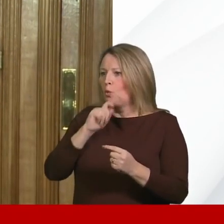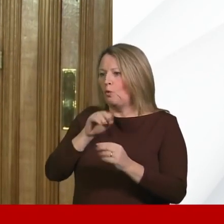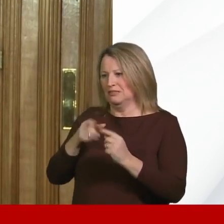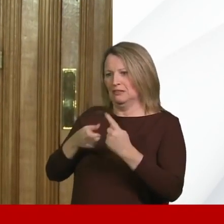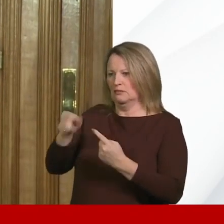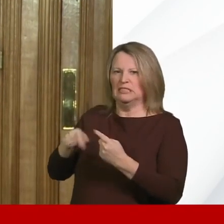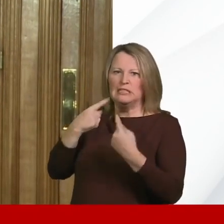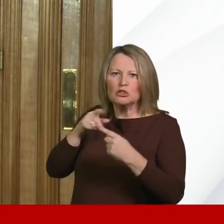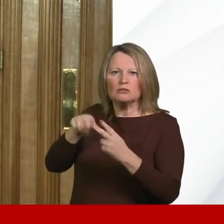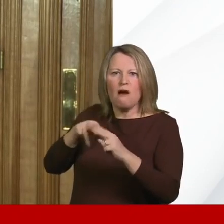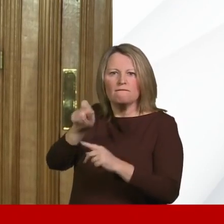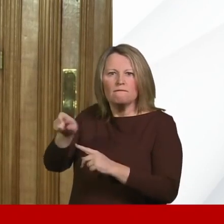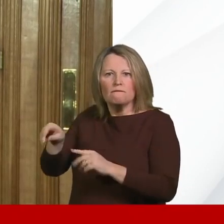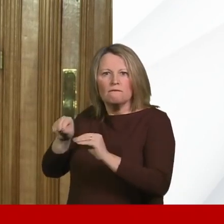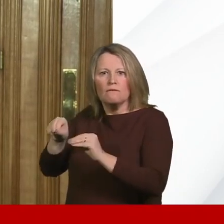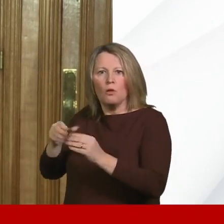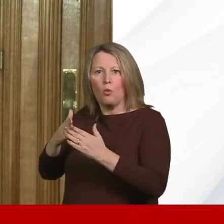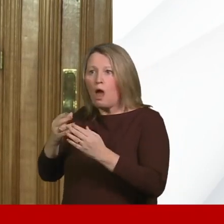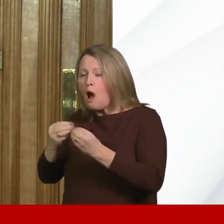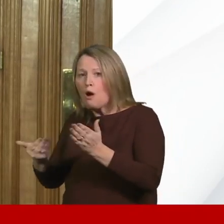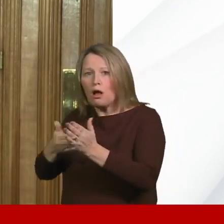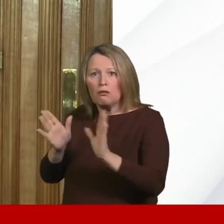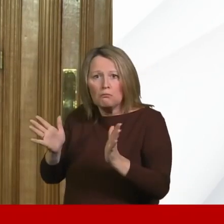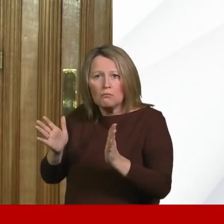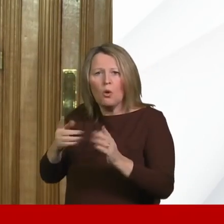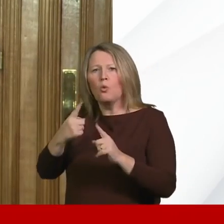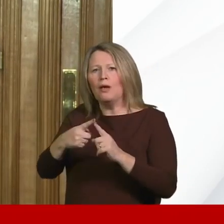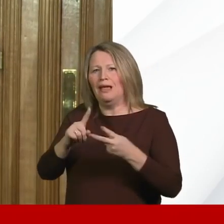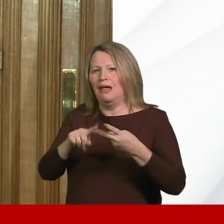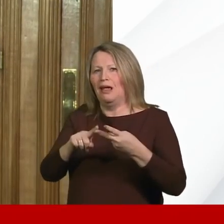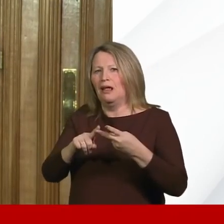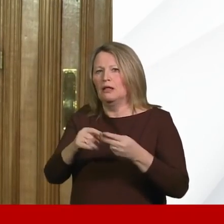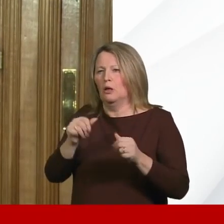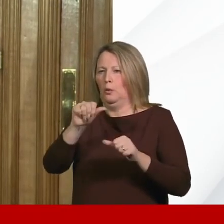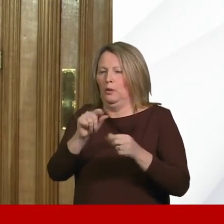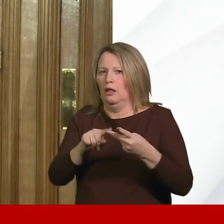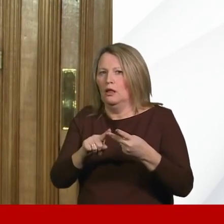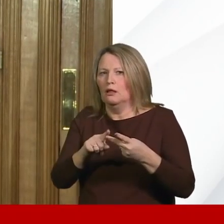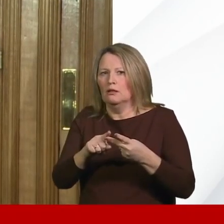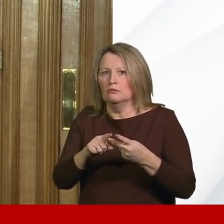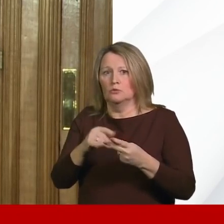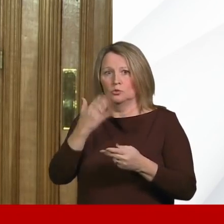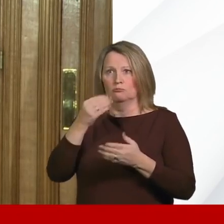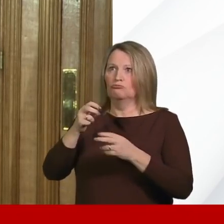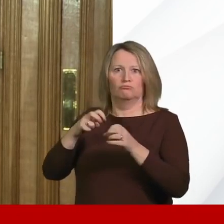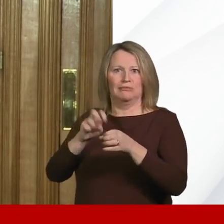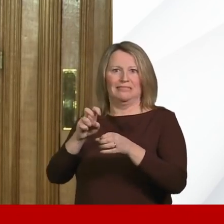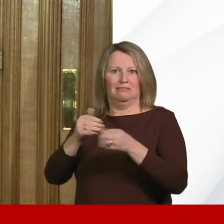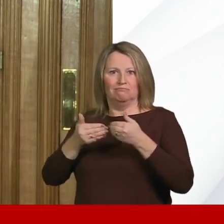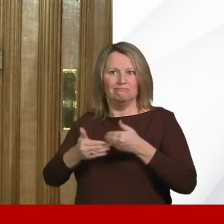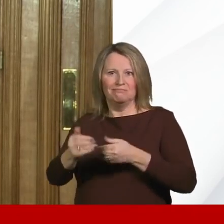doing. Will you rule out extending the transition period here and now, or might that be something you want to consider in the